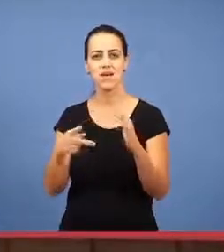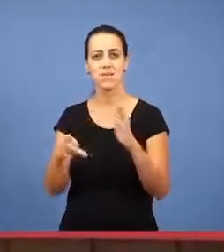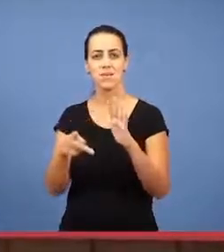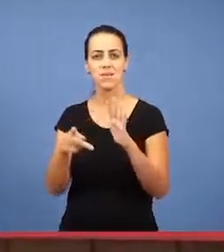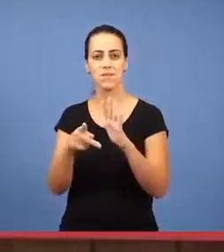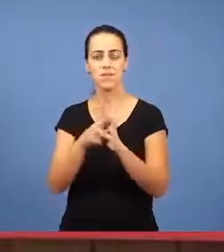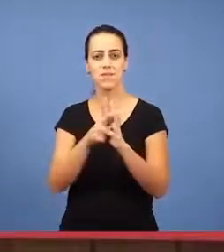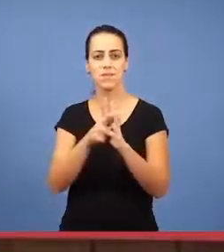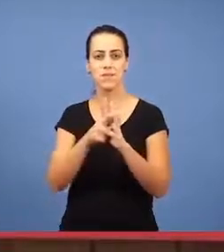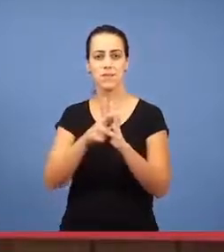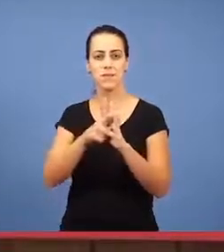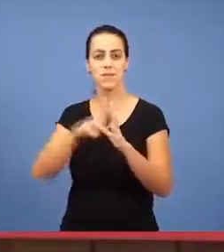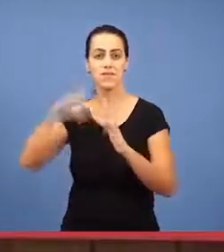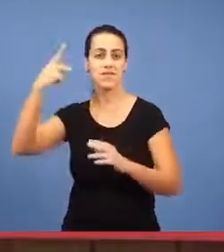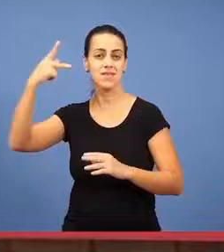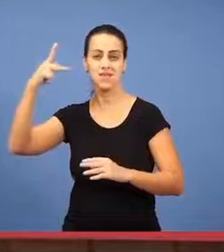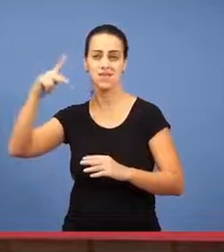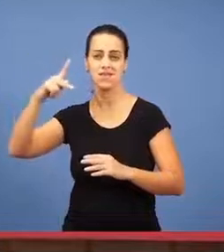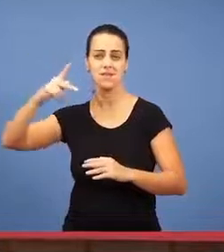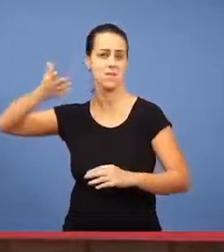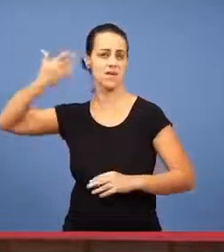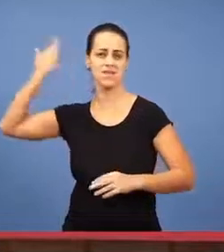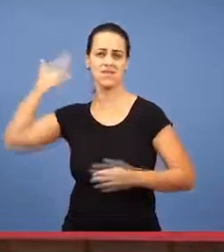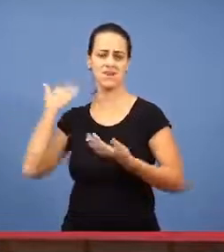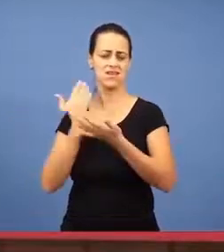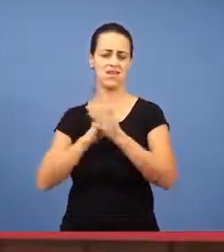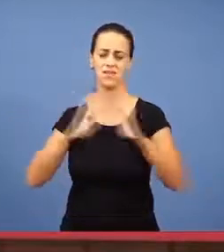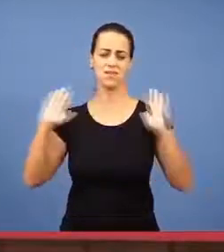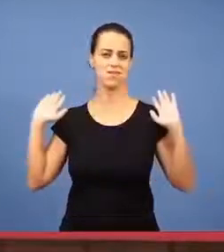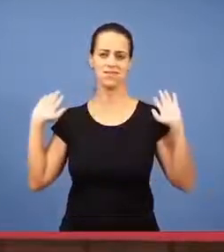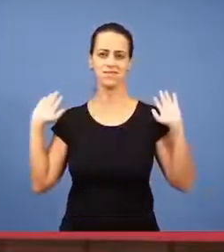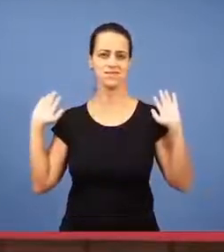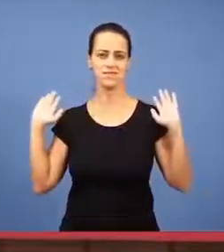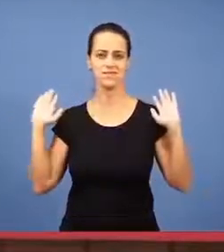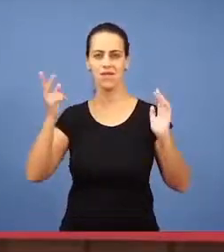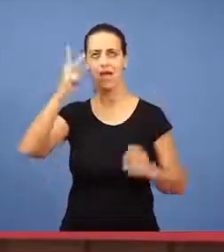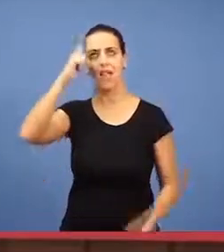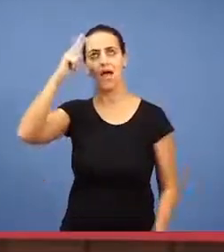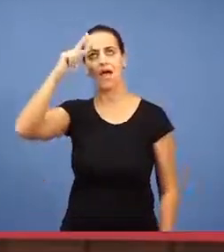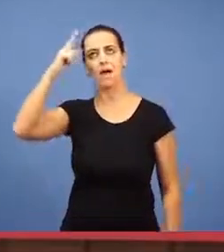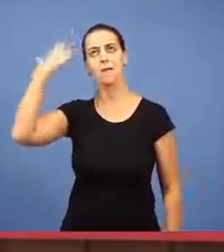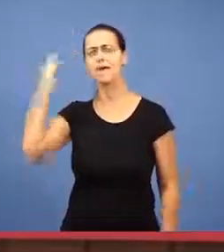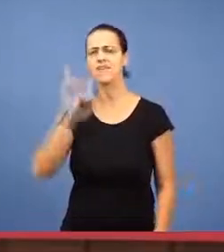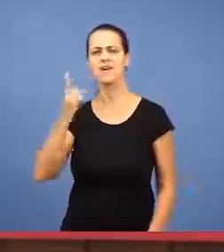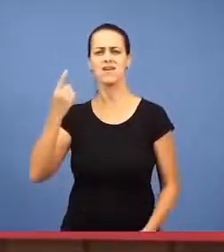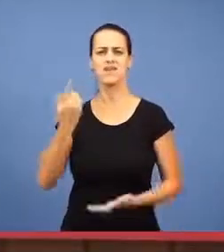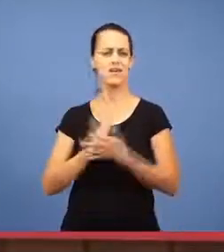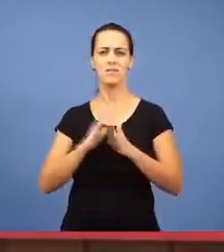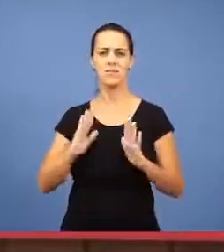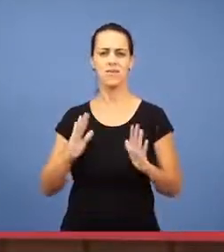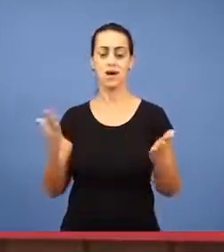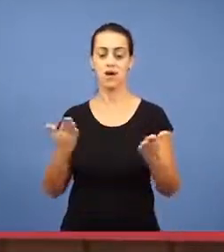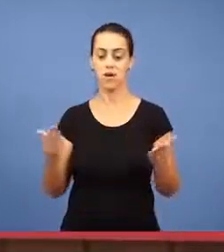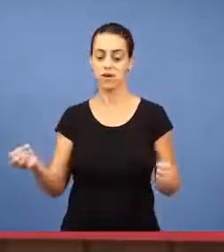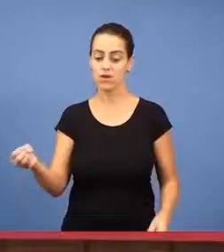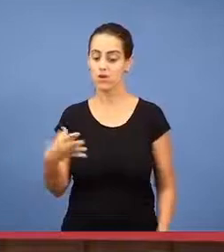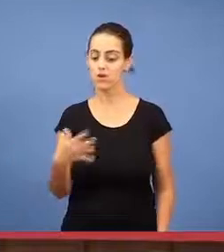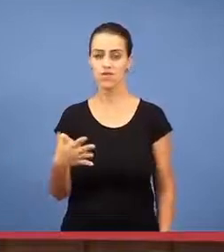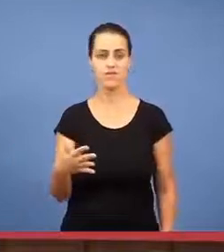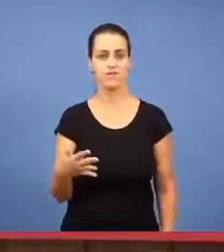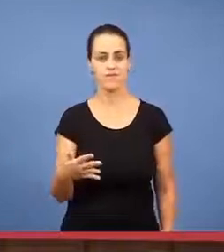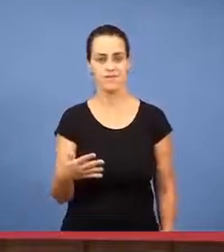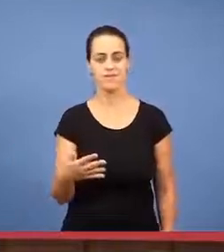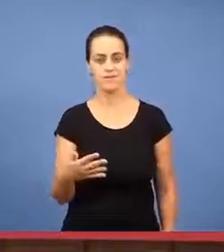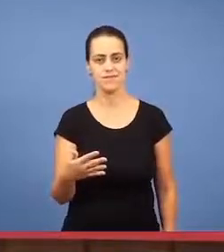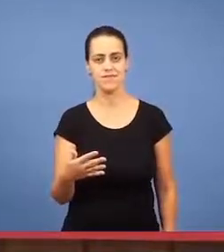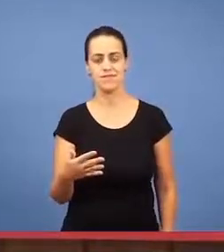beyond what we left behind. So now leaving the things are left behind, now we go to